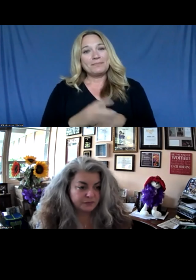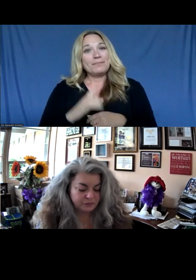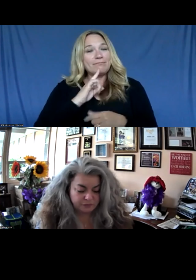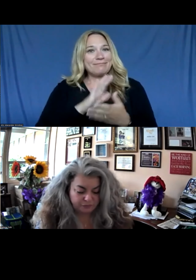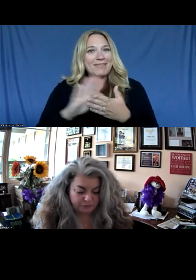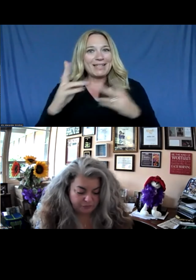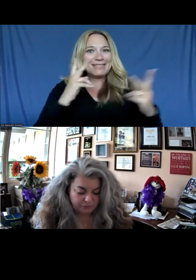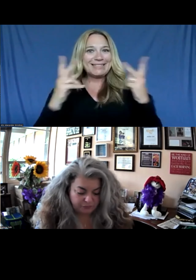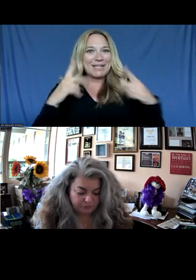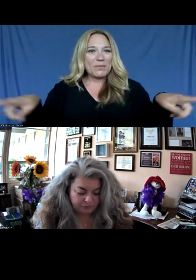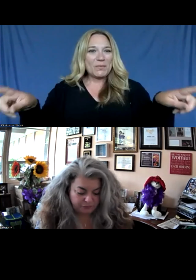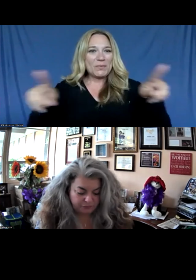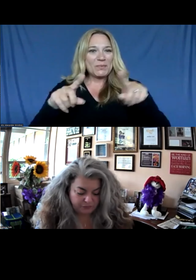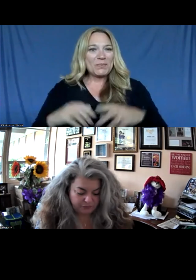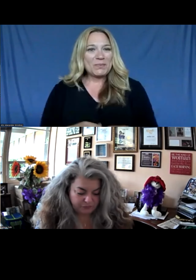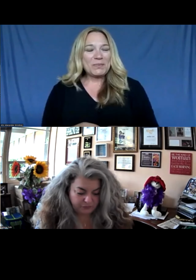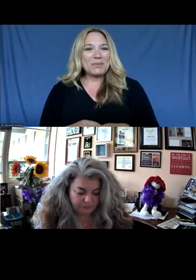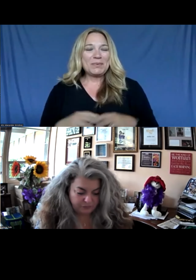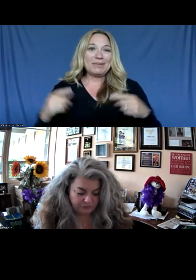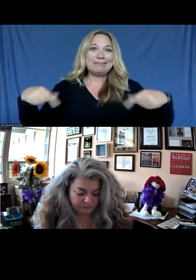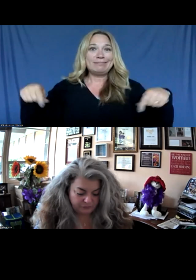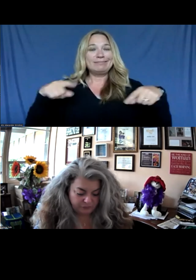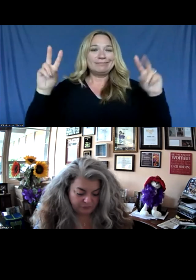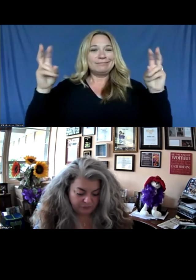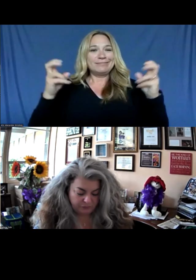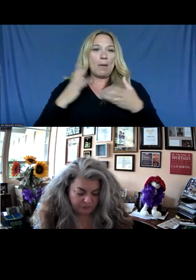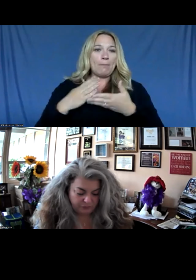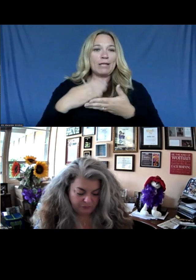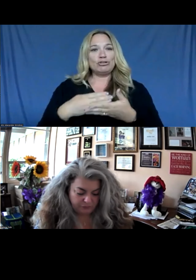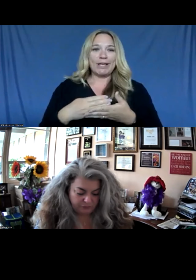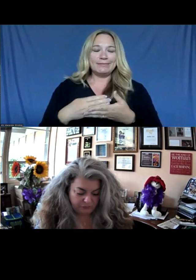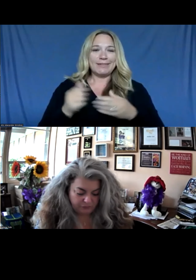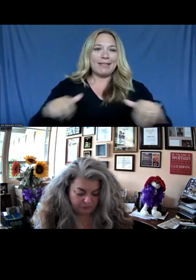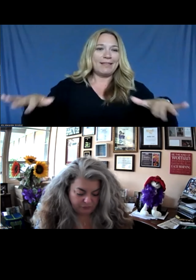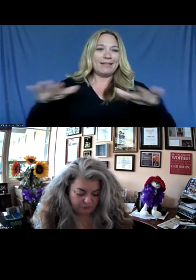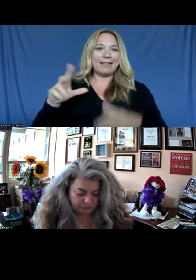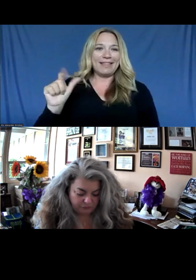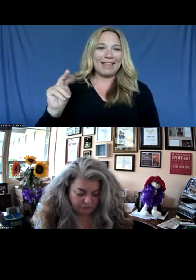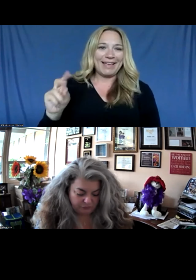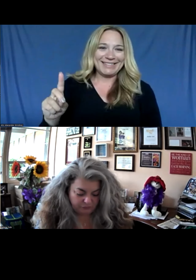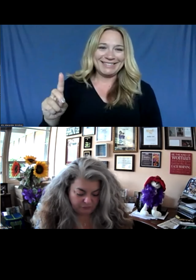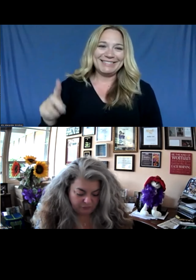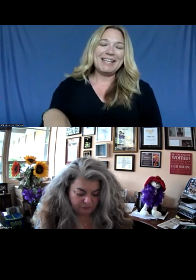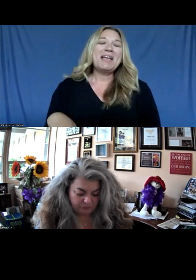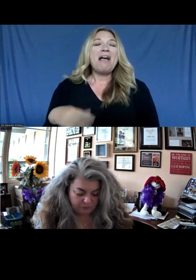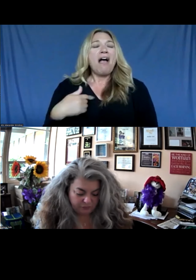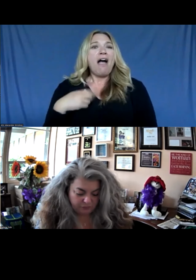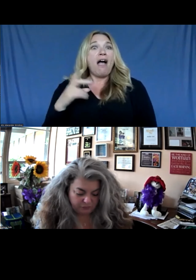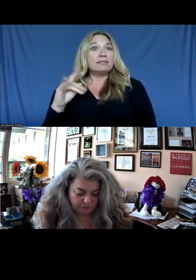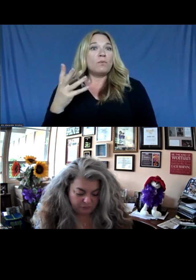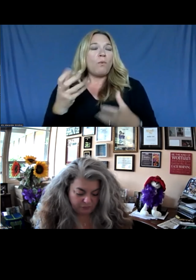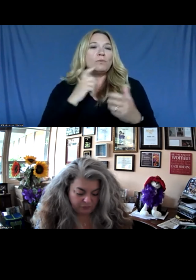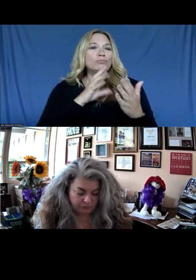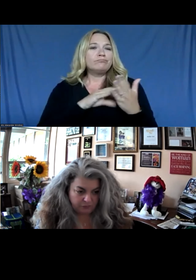you all as we're in budget land. I do want to sort of echo Yasmin's